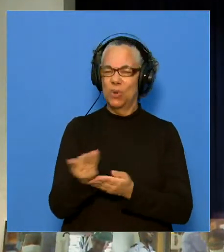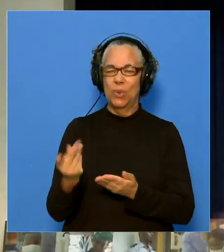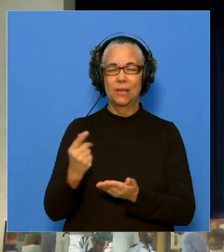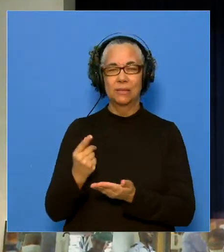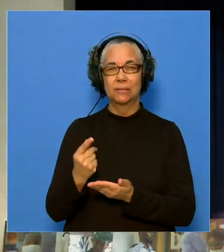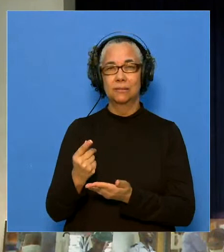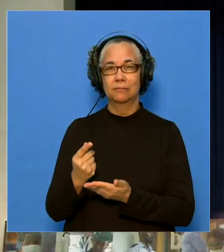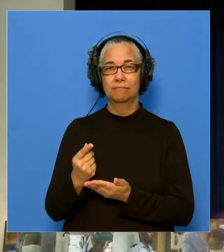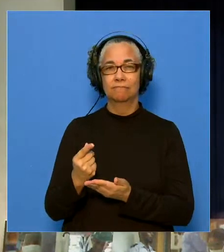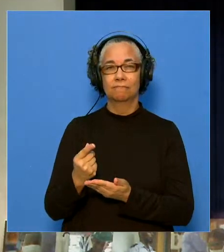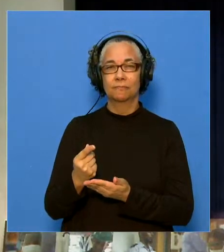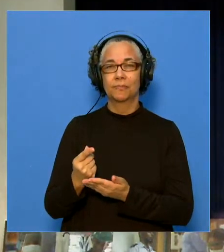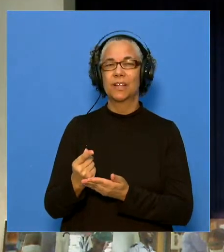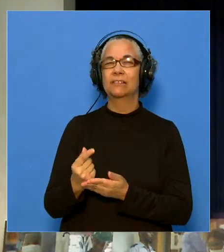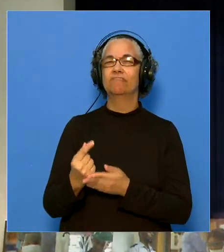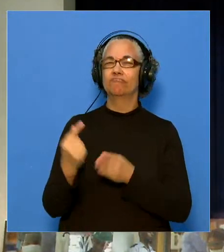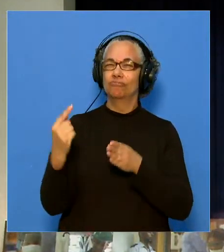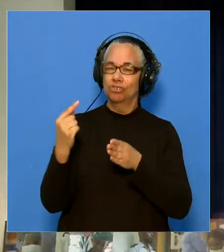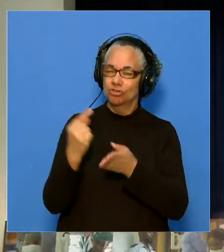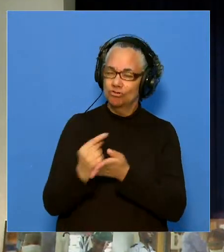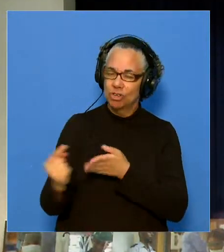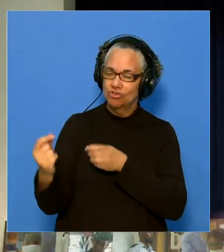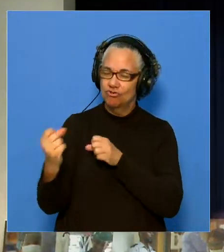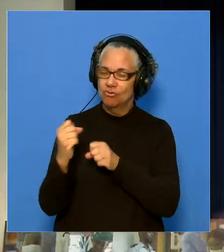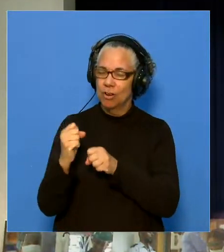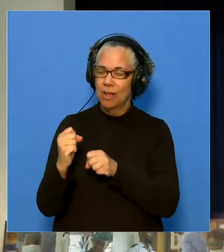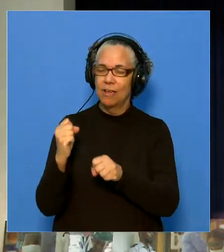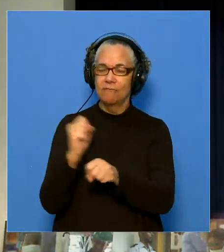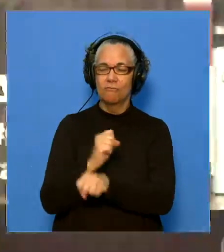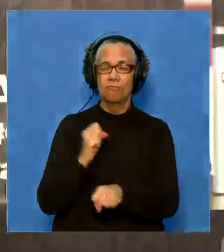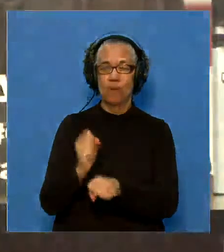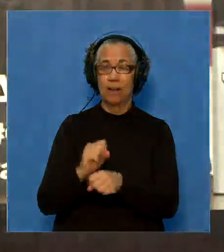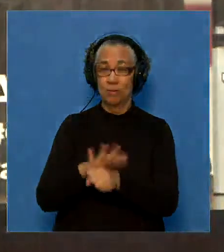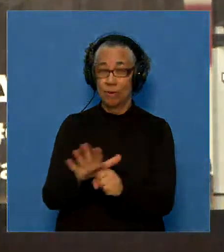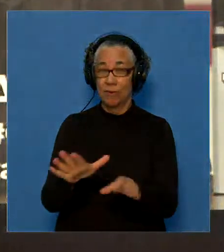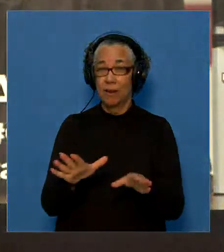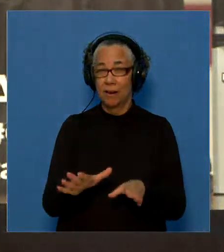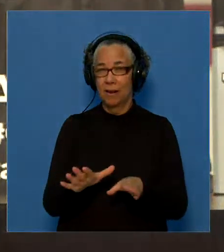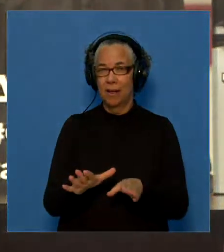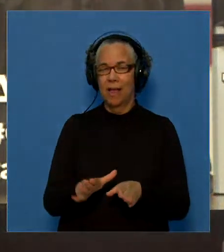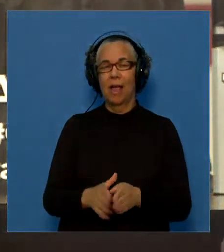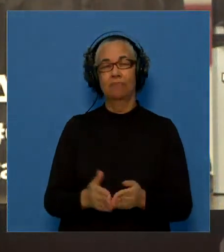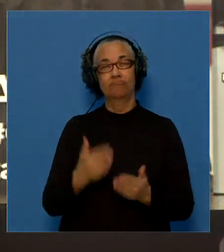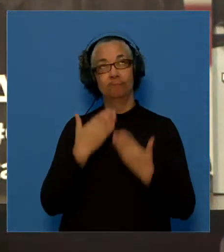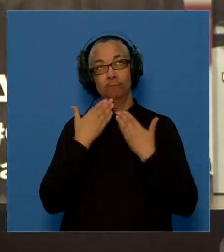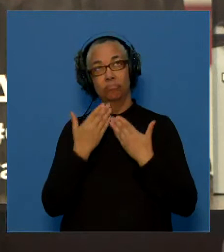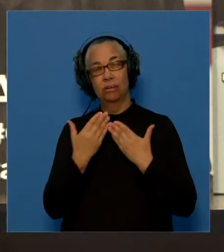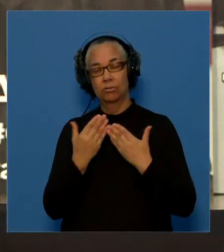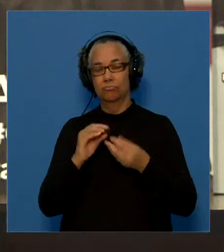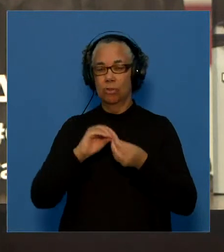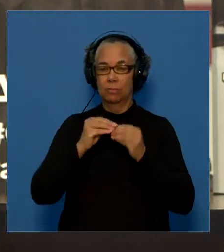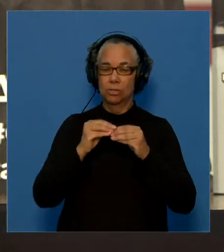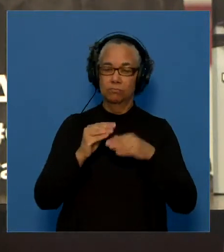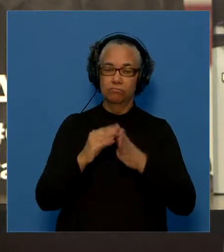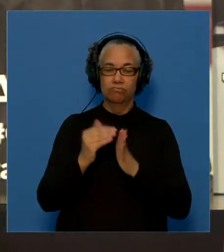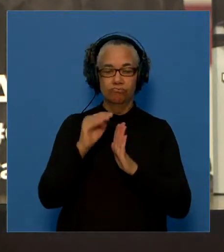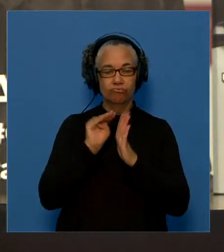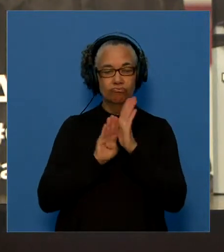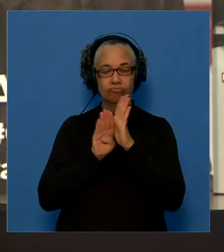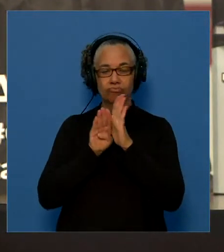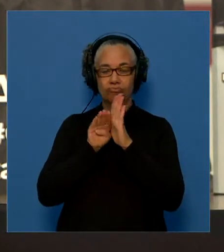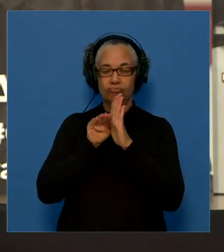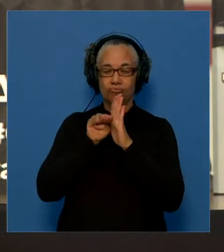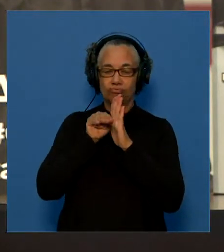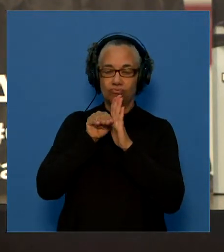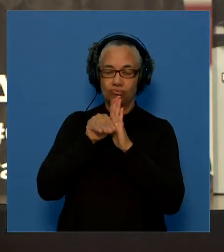in tackling this outbreak. I'm grateful to see the numbers coming down and you being able to report single-digit figures today.